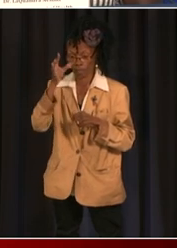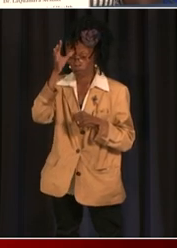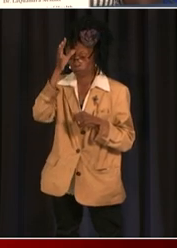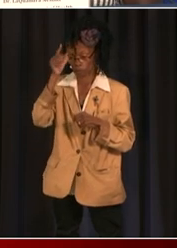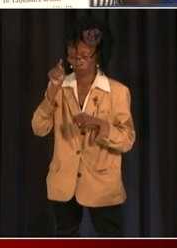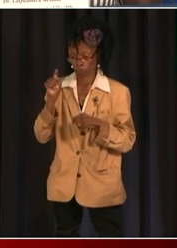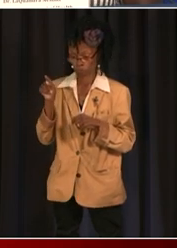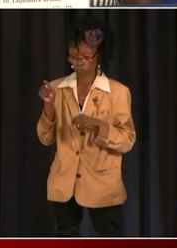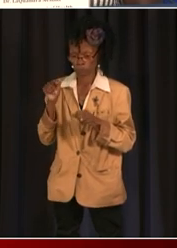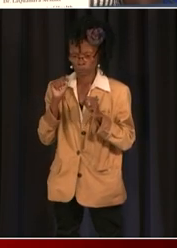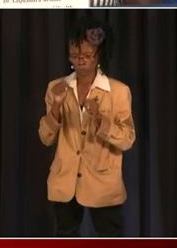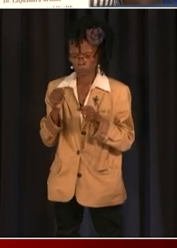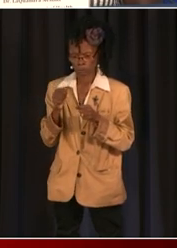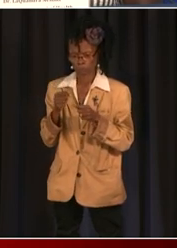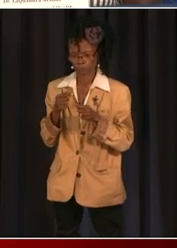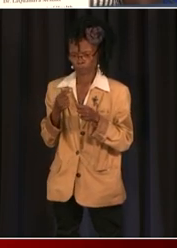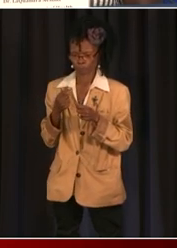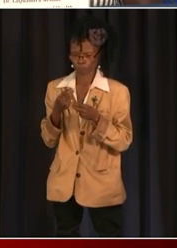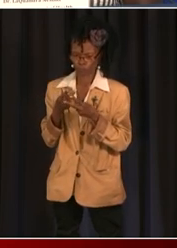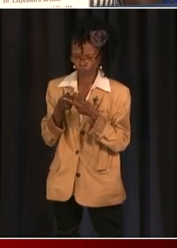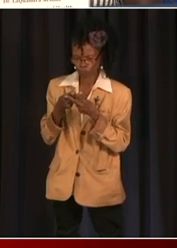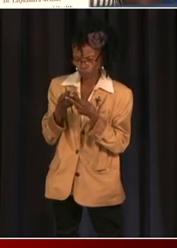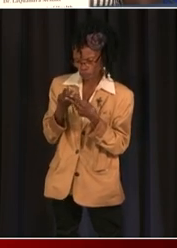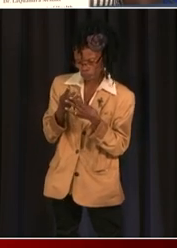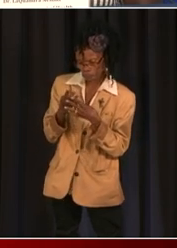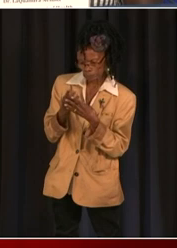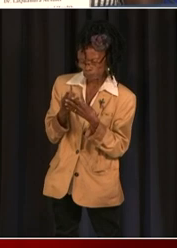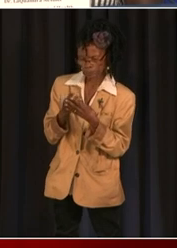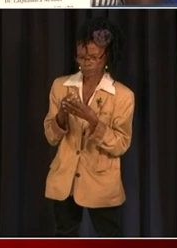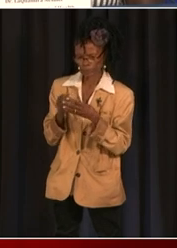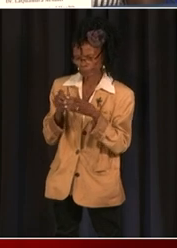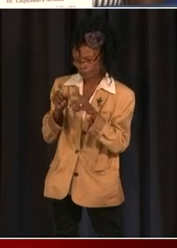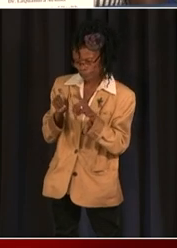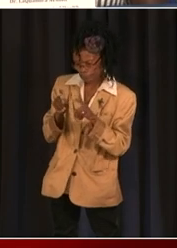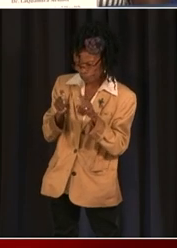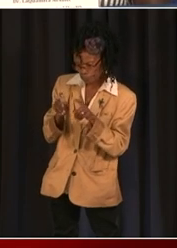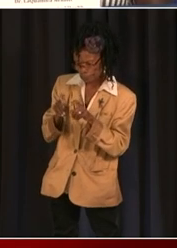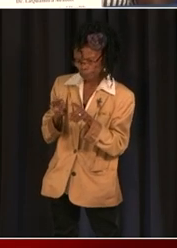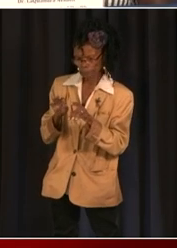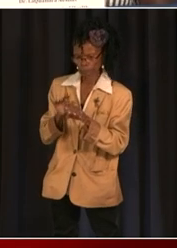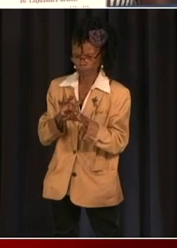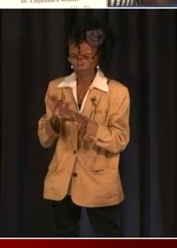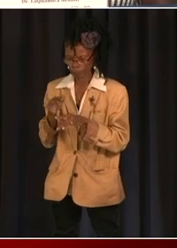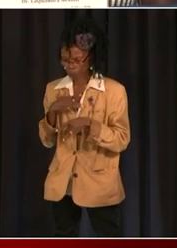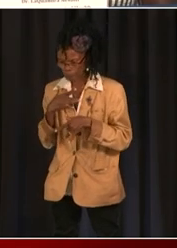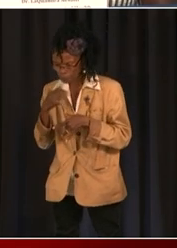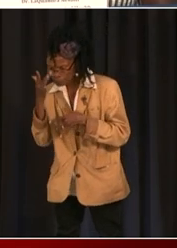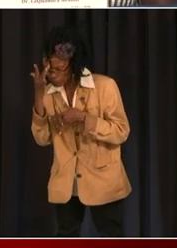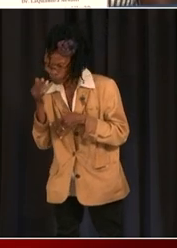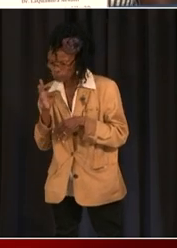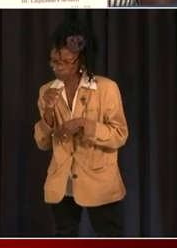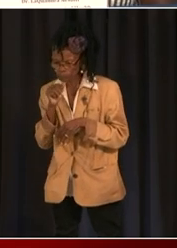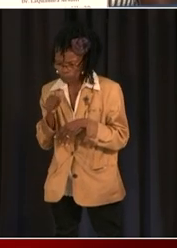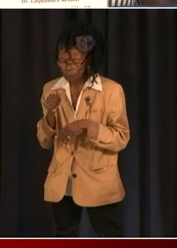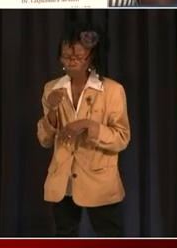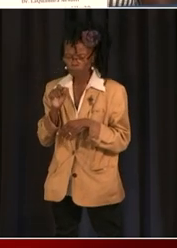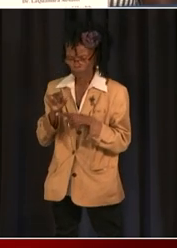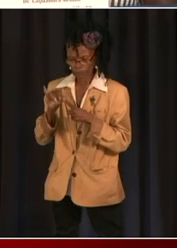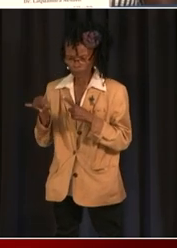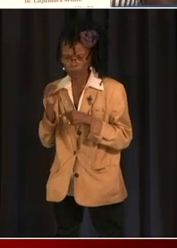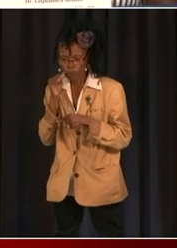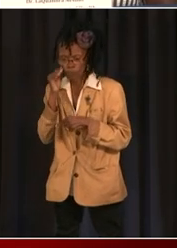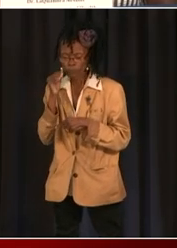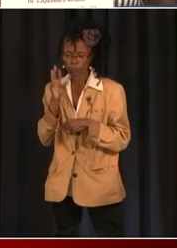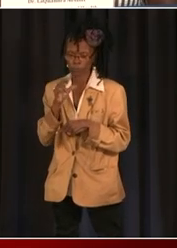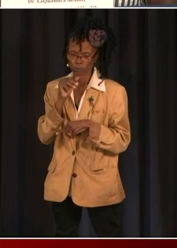on a daily basis to determine if they are sick and should stay home from school. If they have one of the